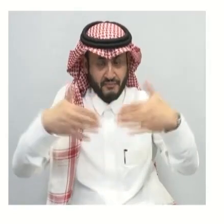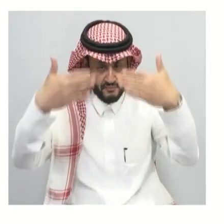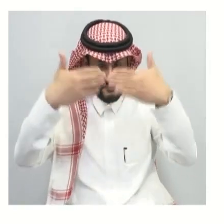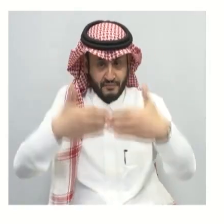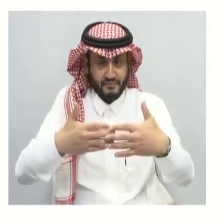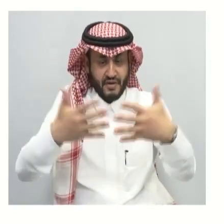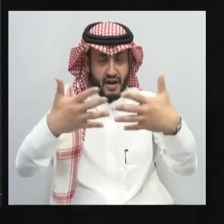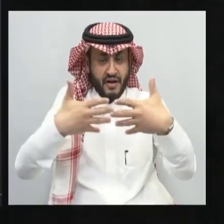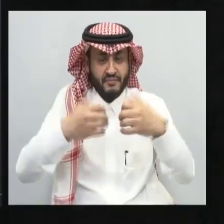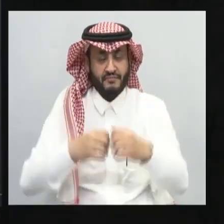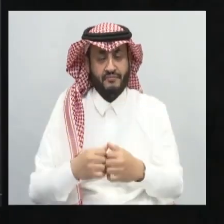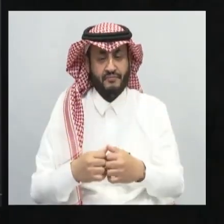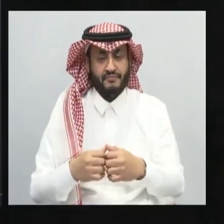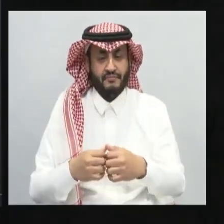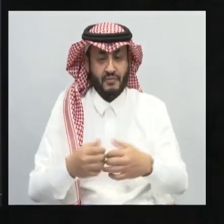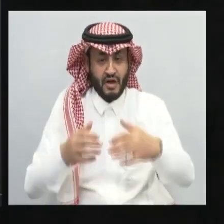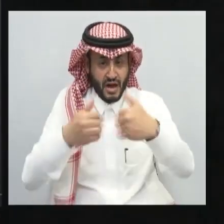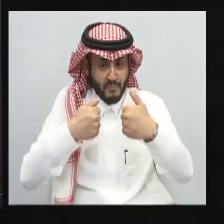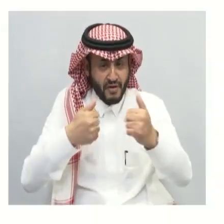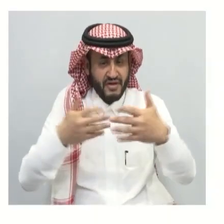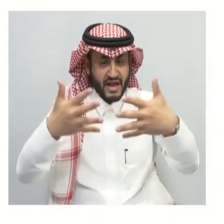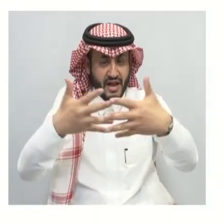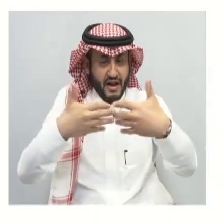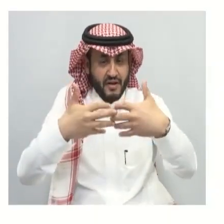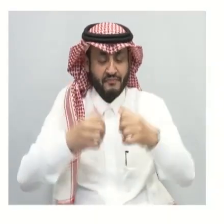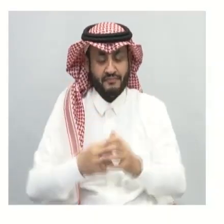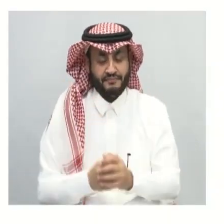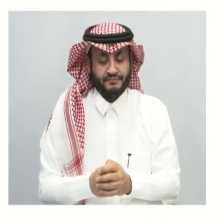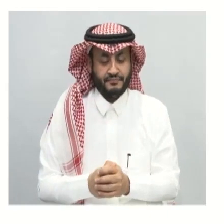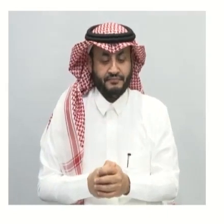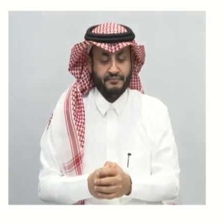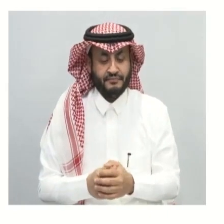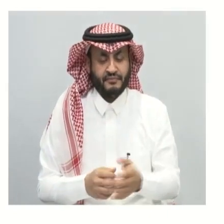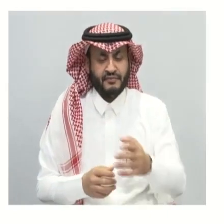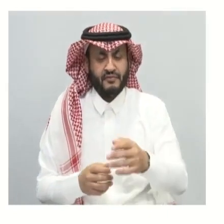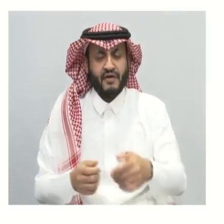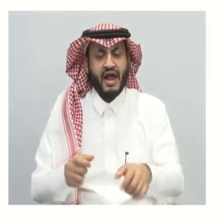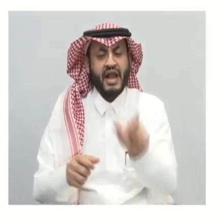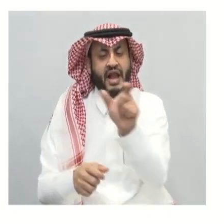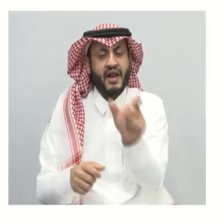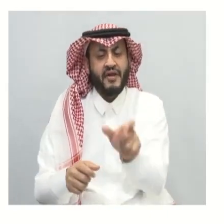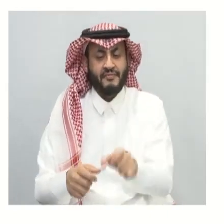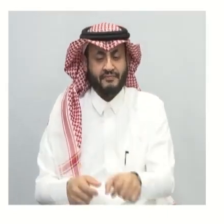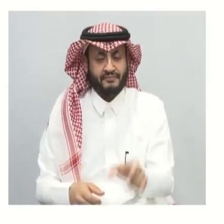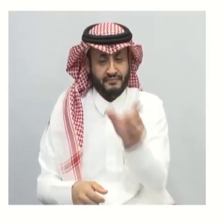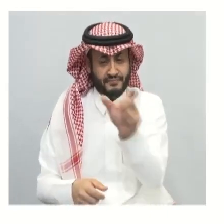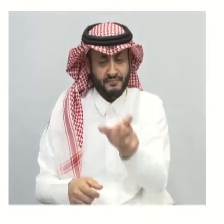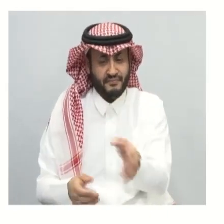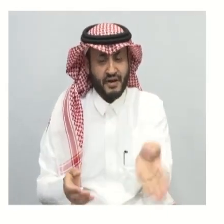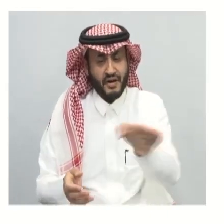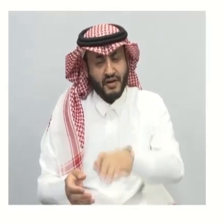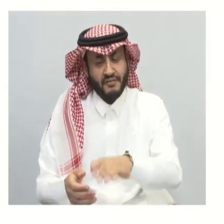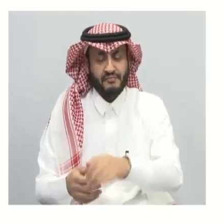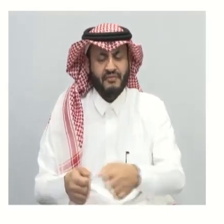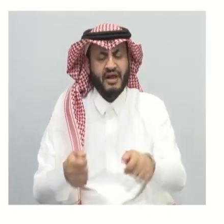windshield, it's cracked, not broken this time. And we can say the battery is dead. It doesn't work.